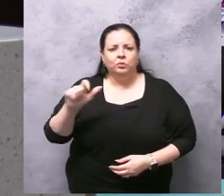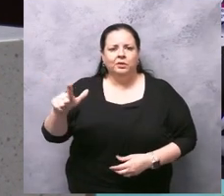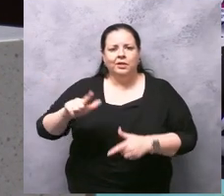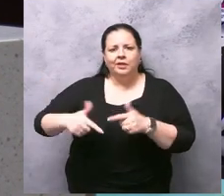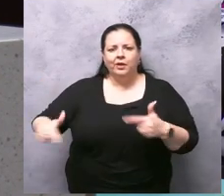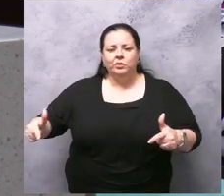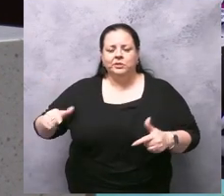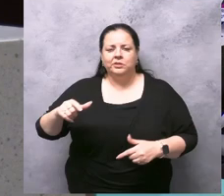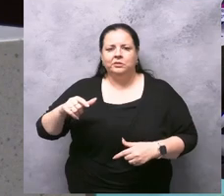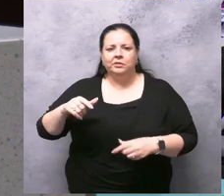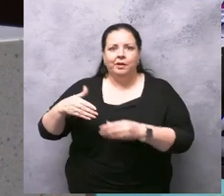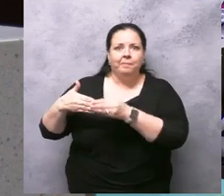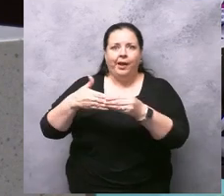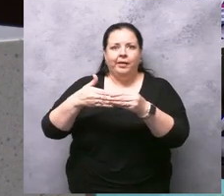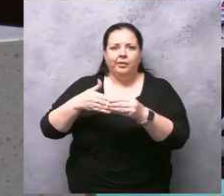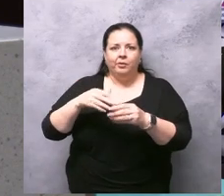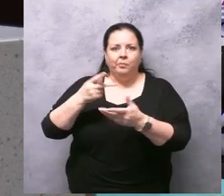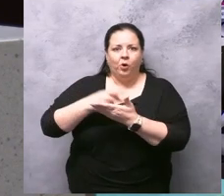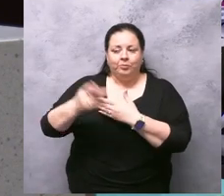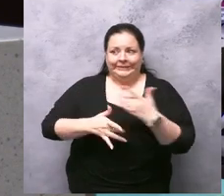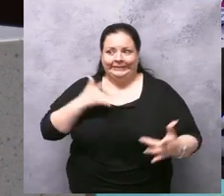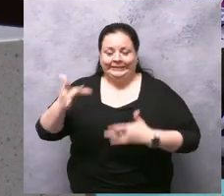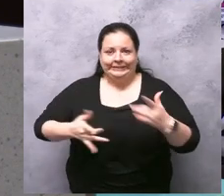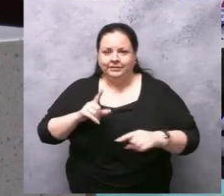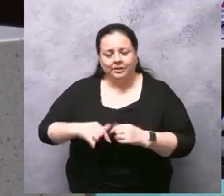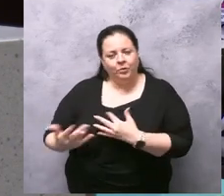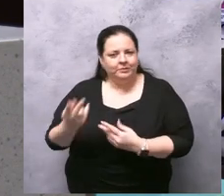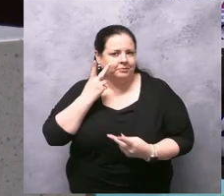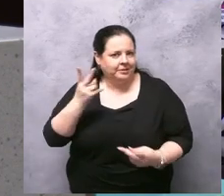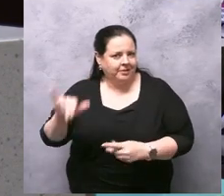We're very excited about that and can't wait to see that get kicked off.